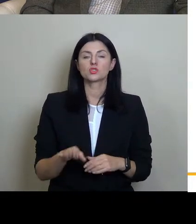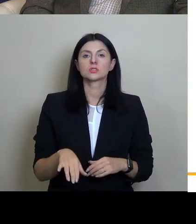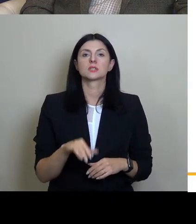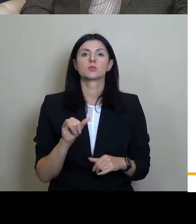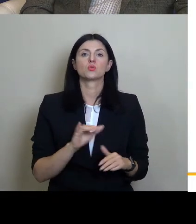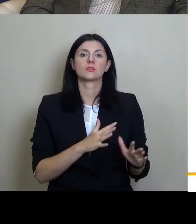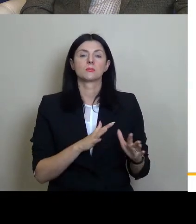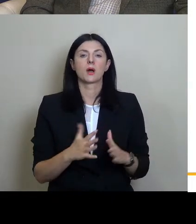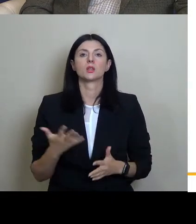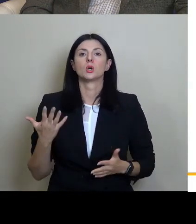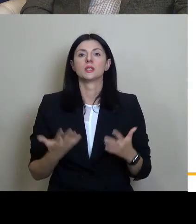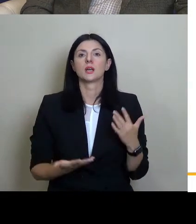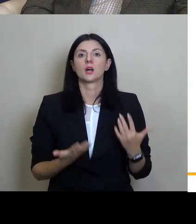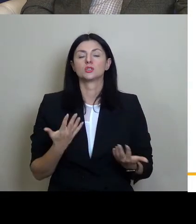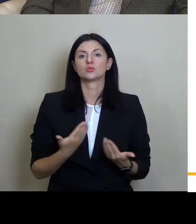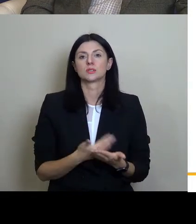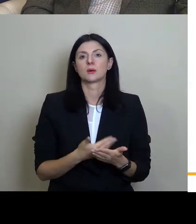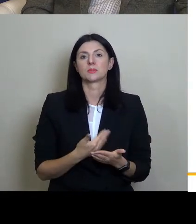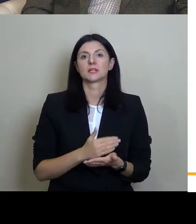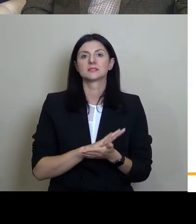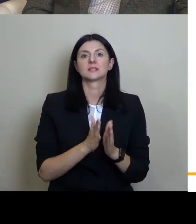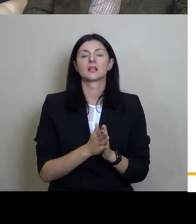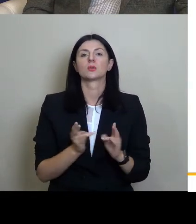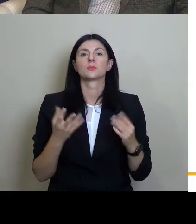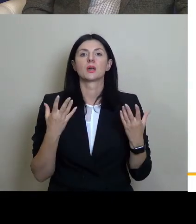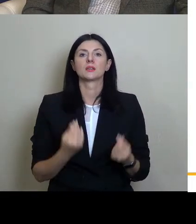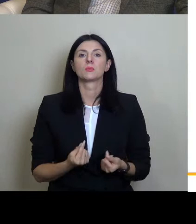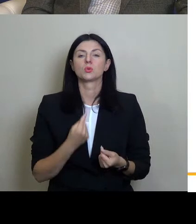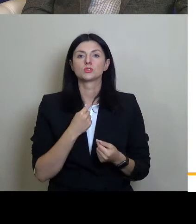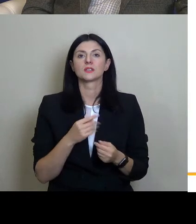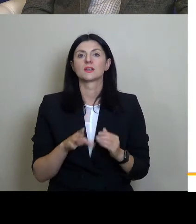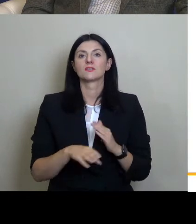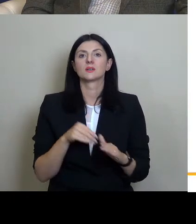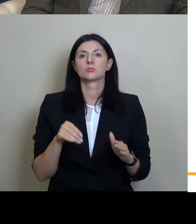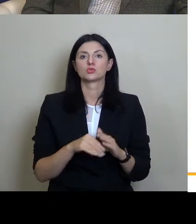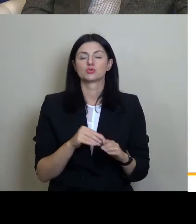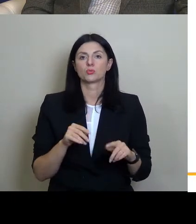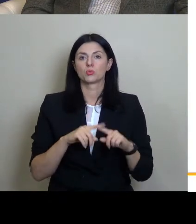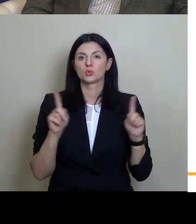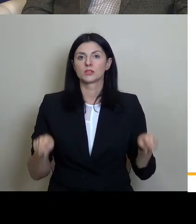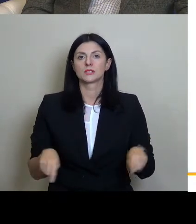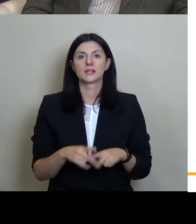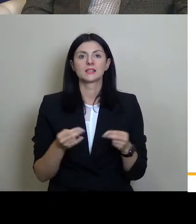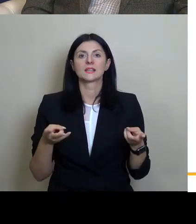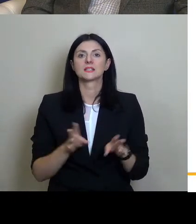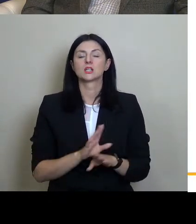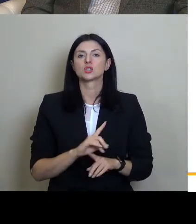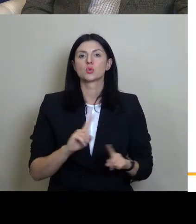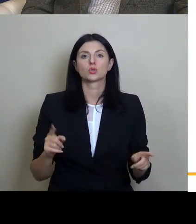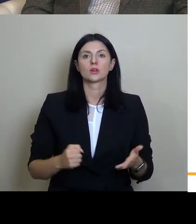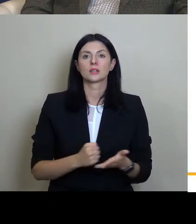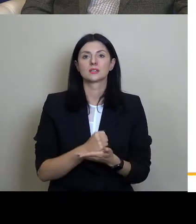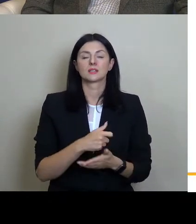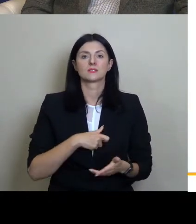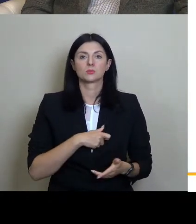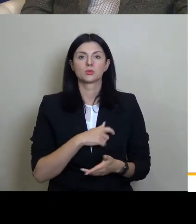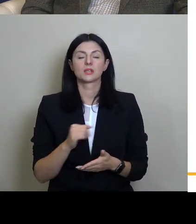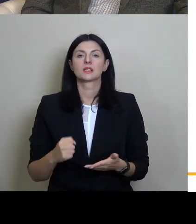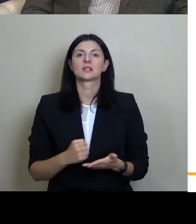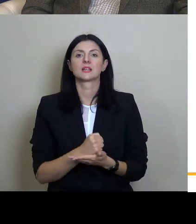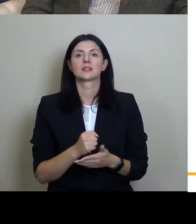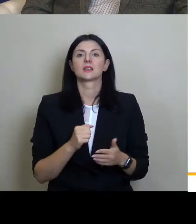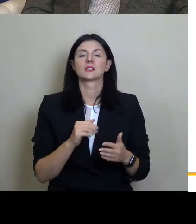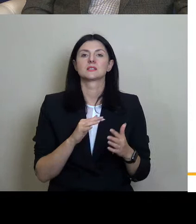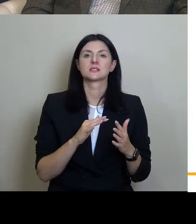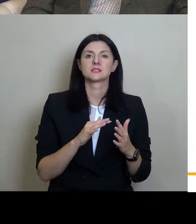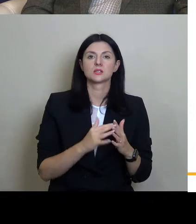commission, the main territorial commissions, including the cases when, as of the day of voting, there are no